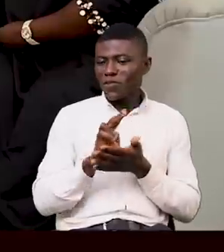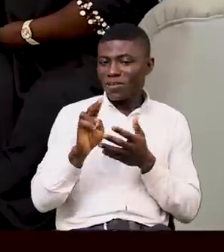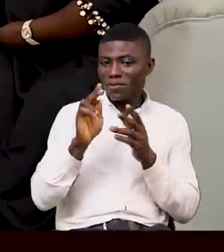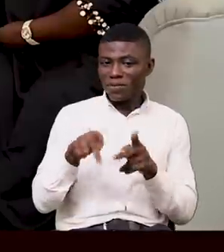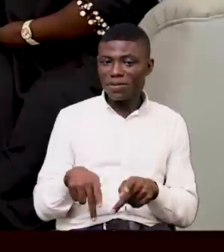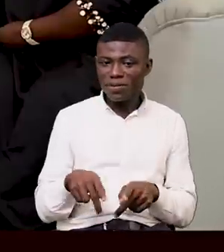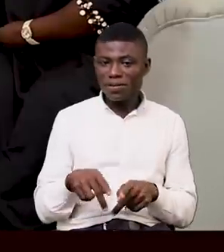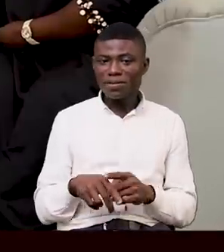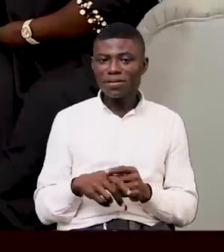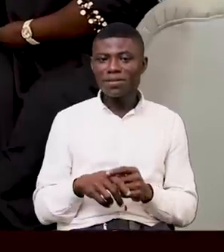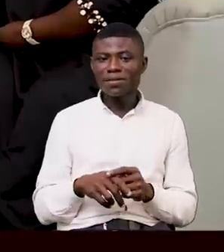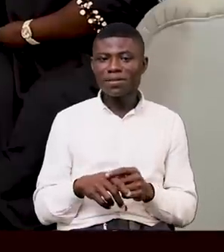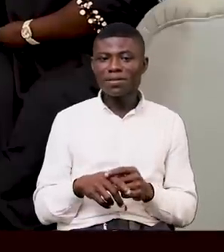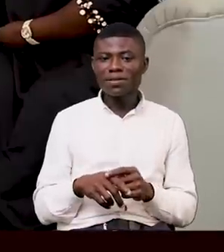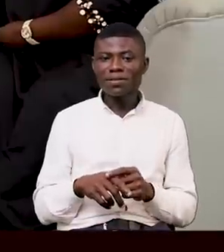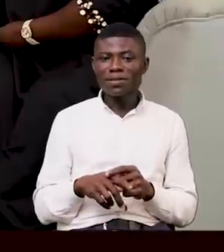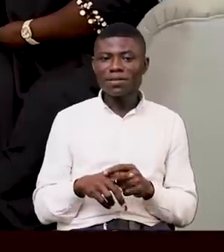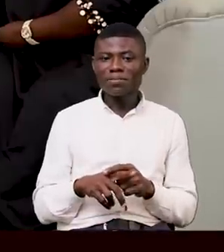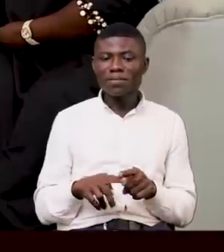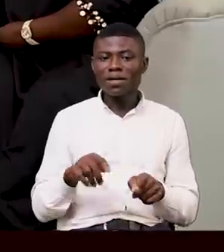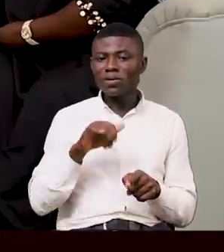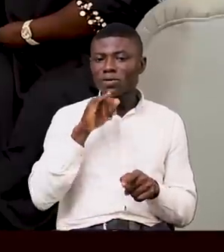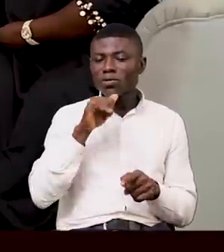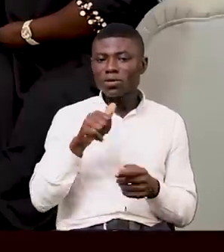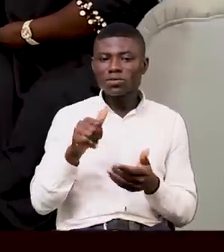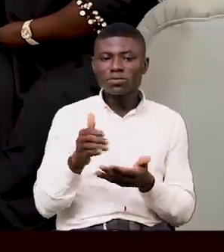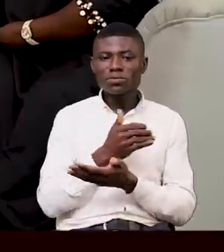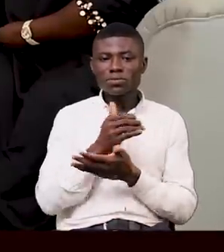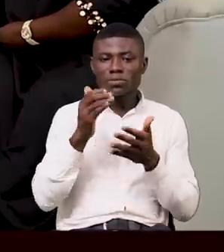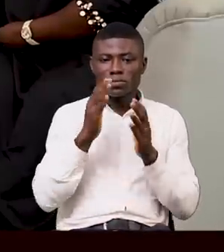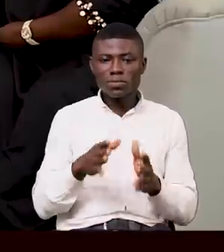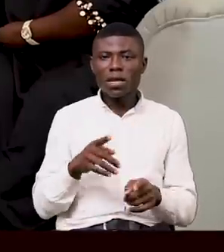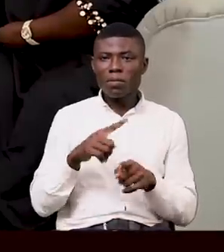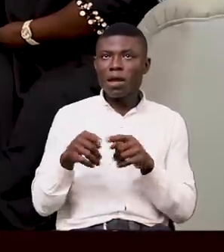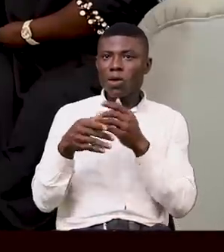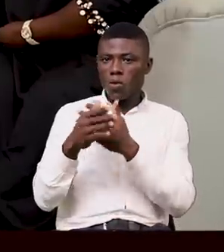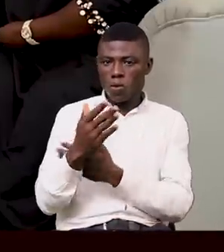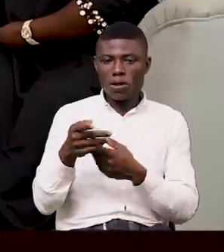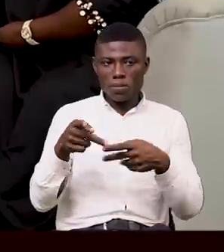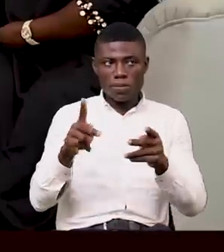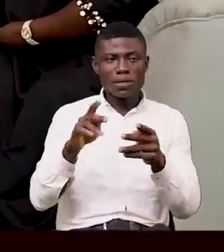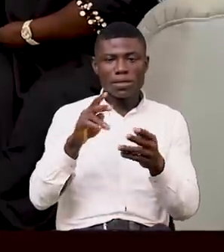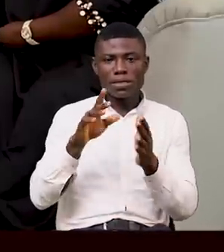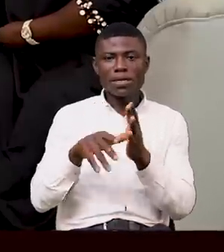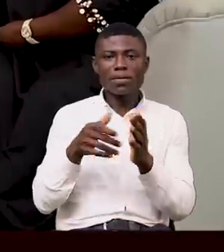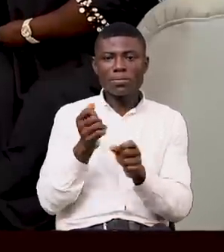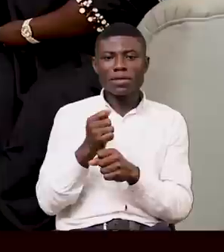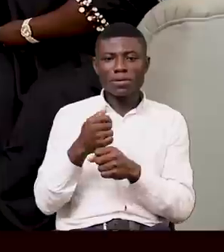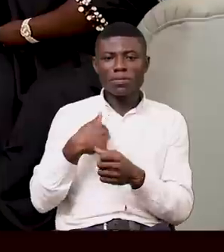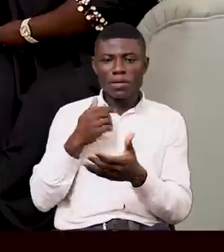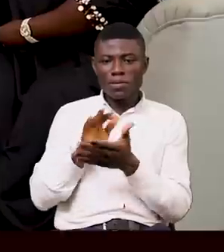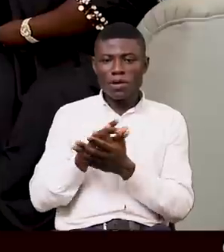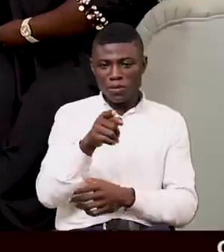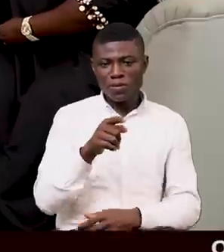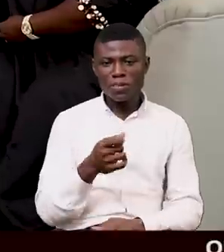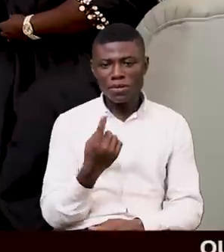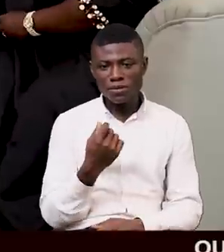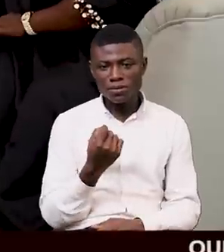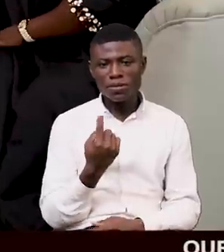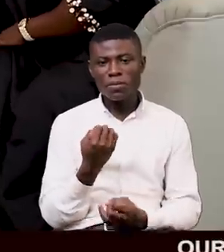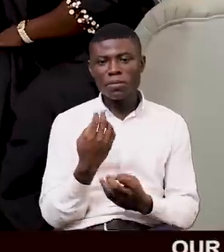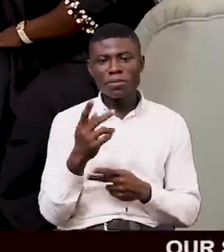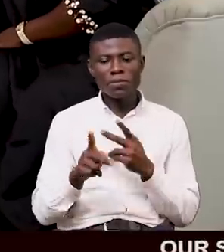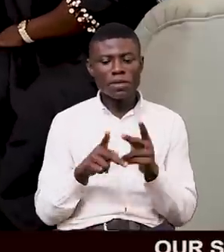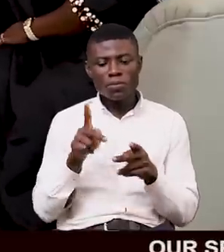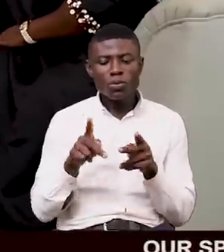ne enye musician kra na ka me yes me ware kra but nya me pem no ene ma ne basa ayi any